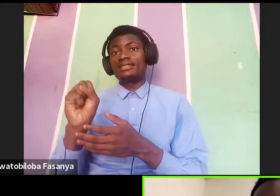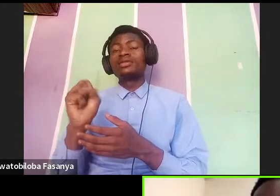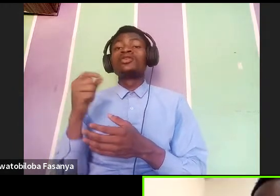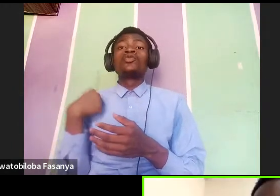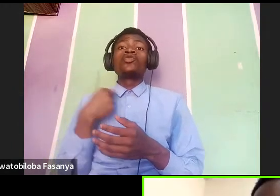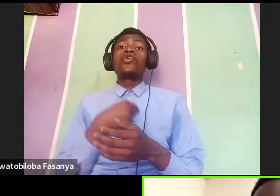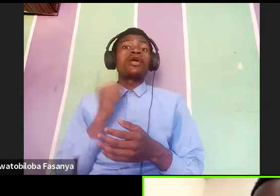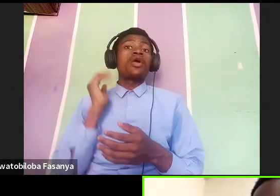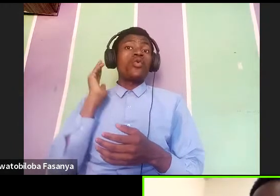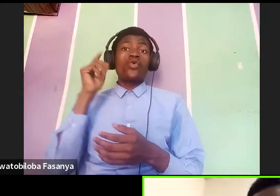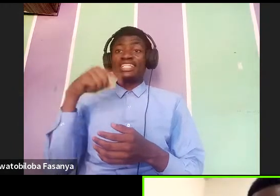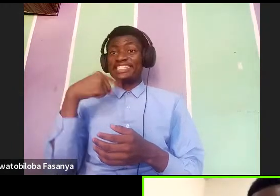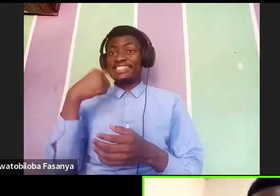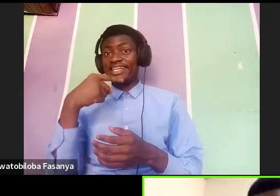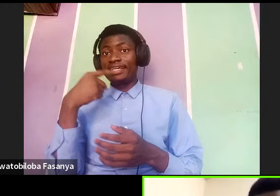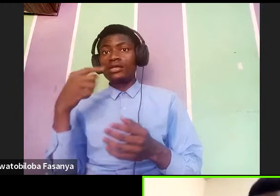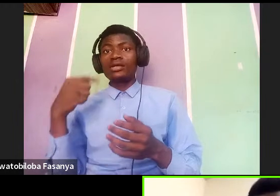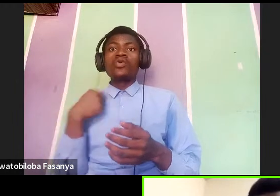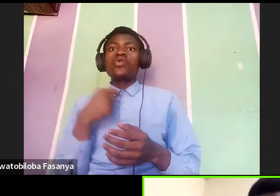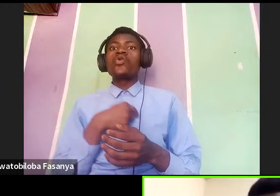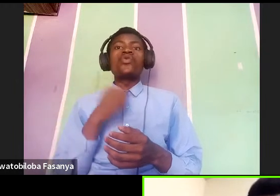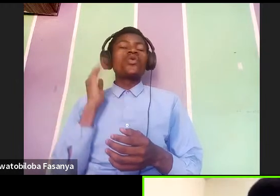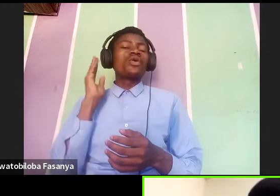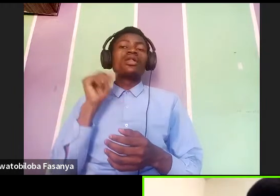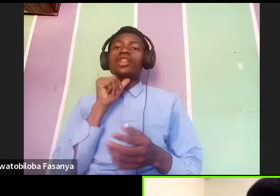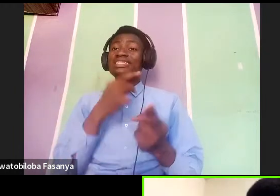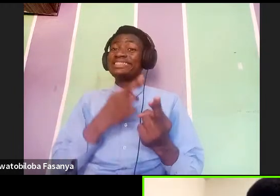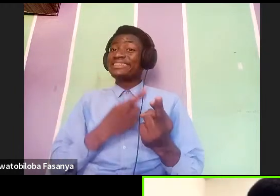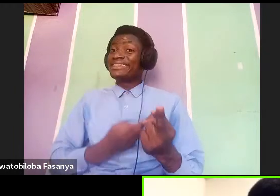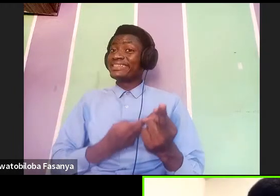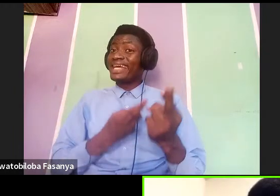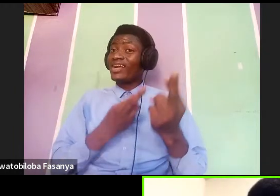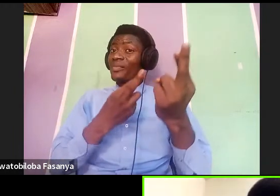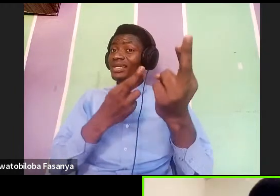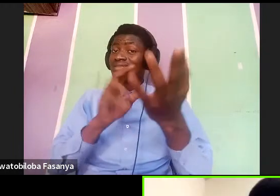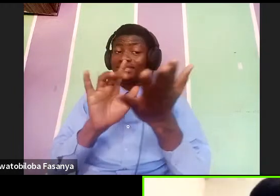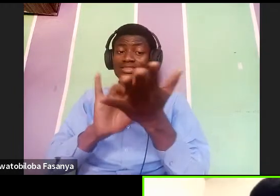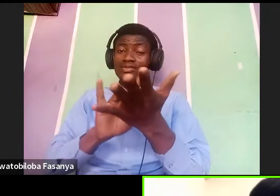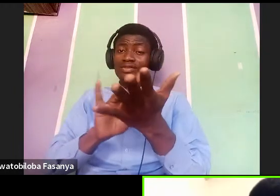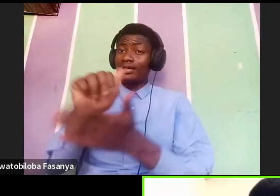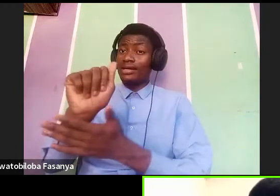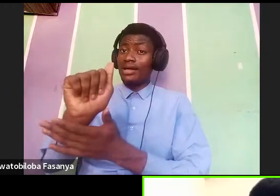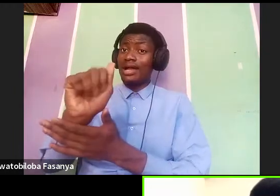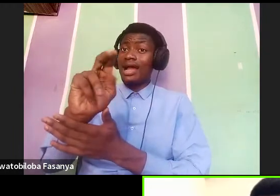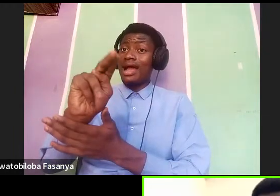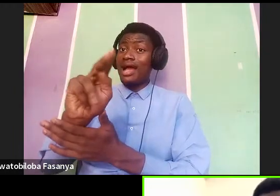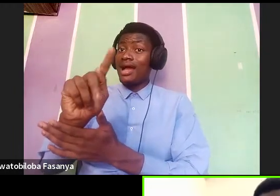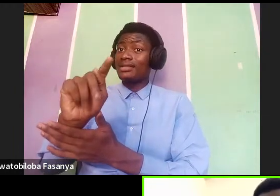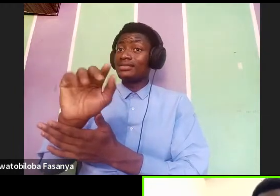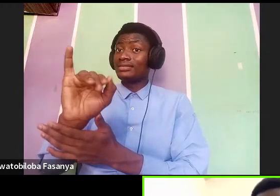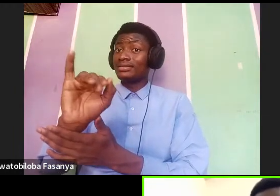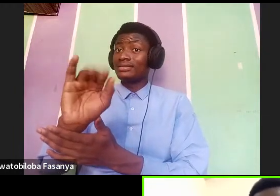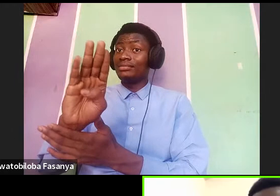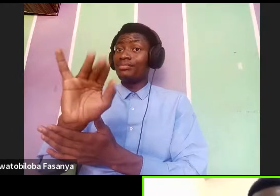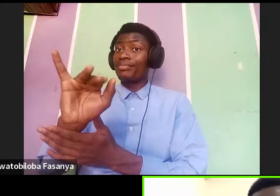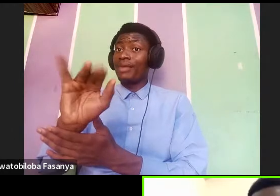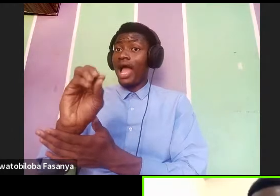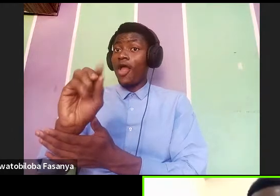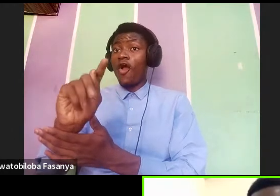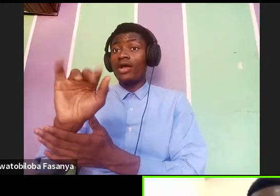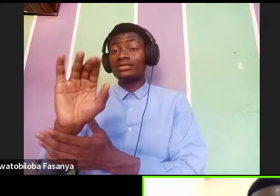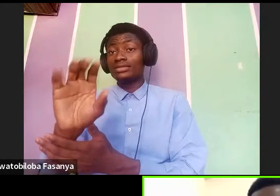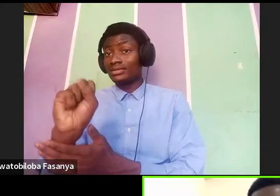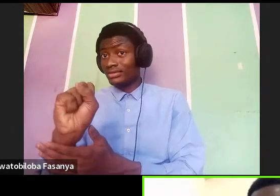wouldn't recommend antibiotics first line for treating diarrhea diseases. We